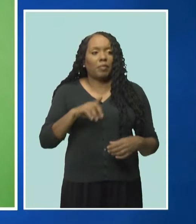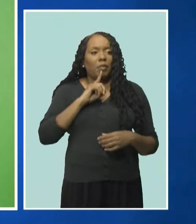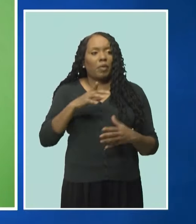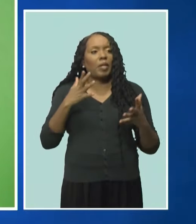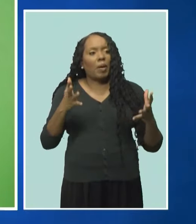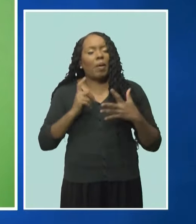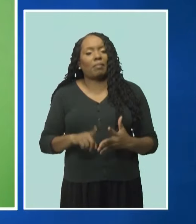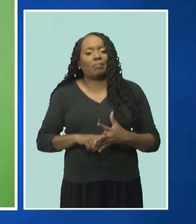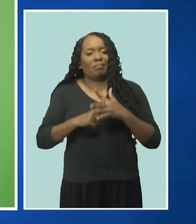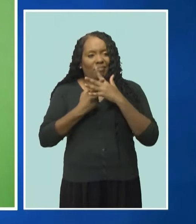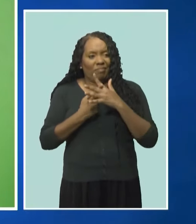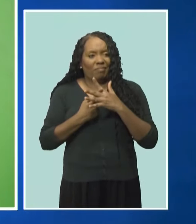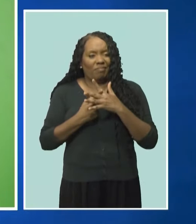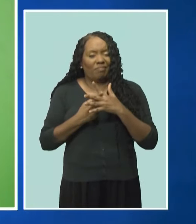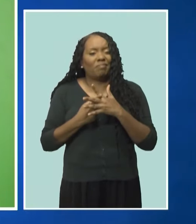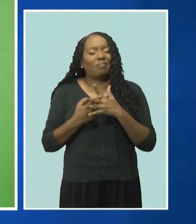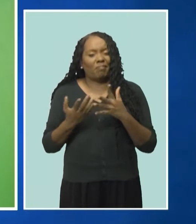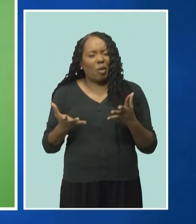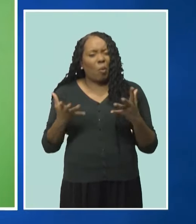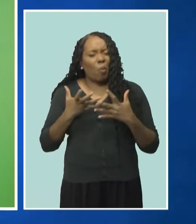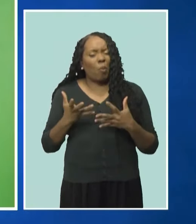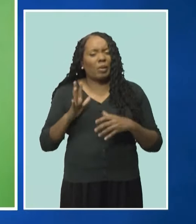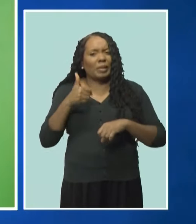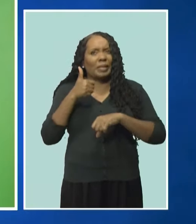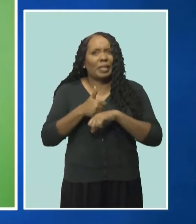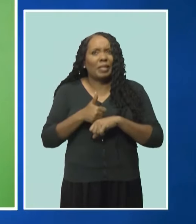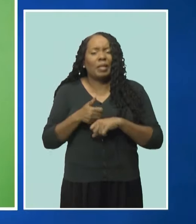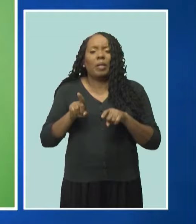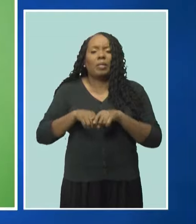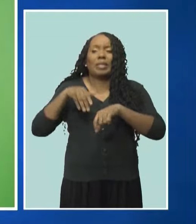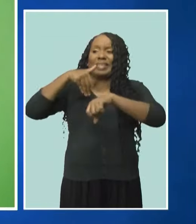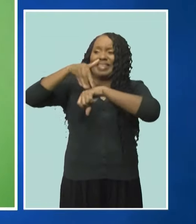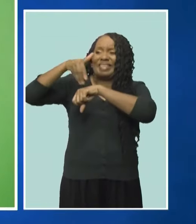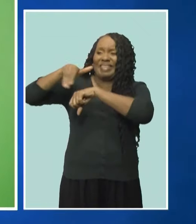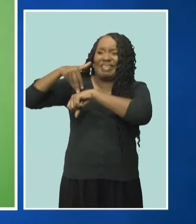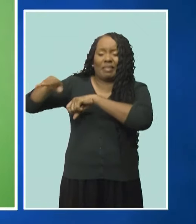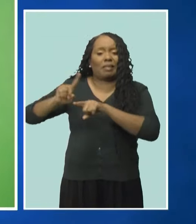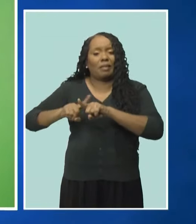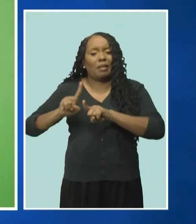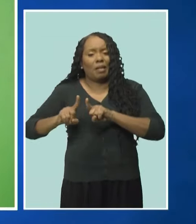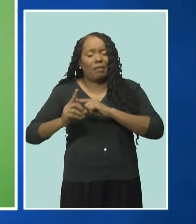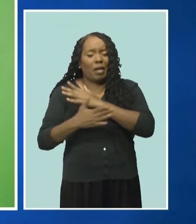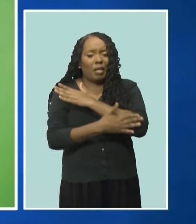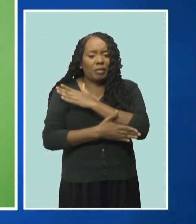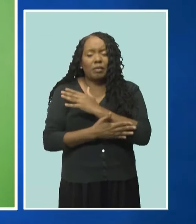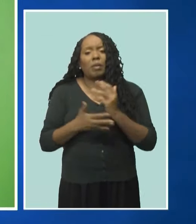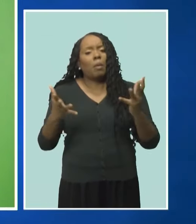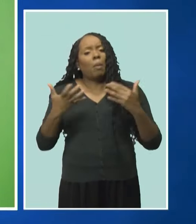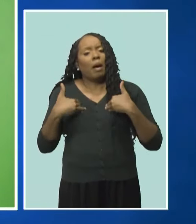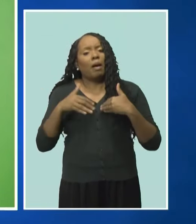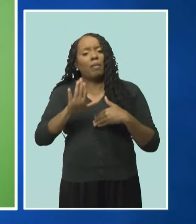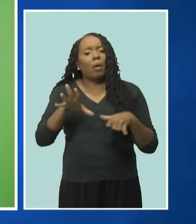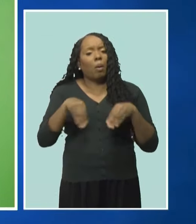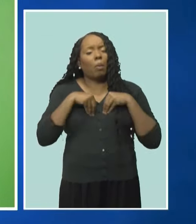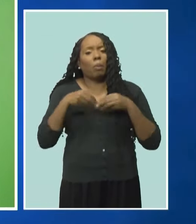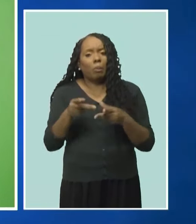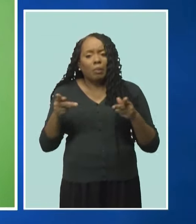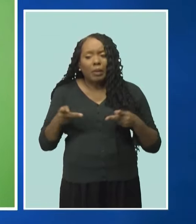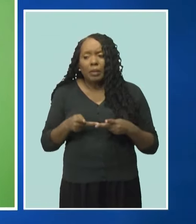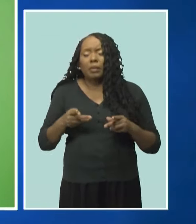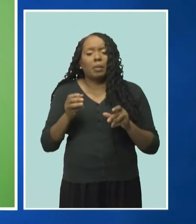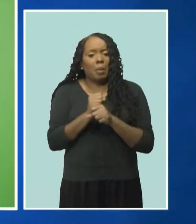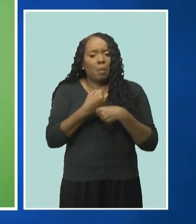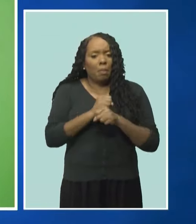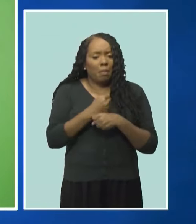also in place in terms of exporting, because you want to have your own facility to at least do the, to have the product